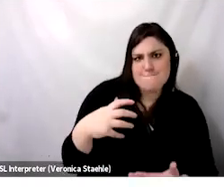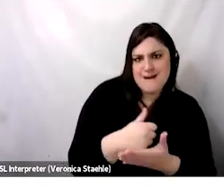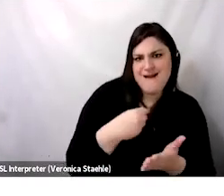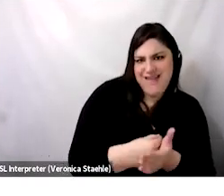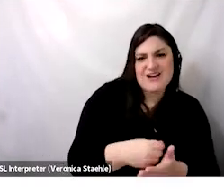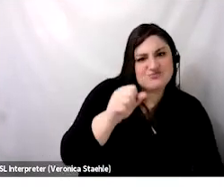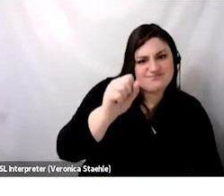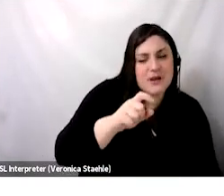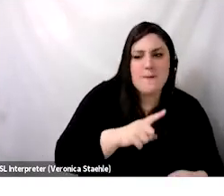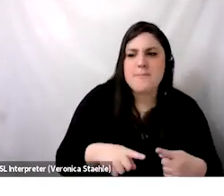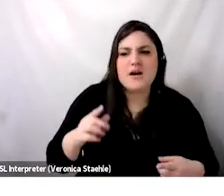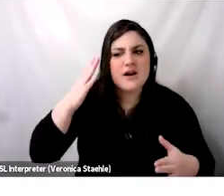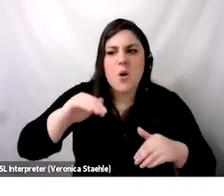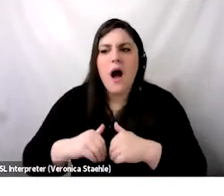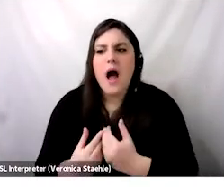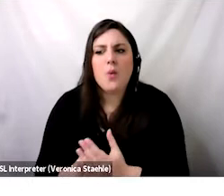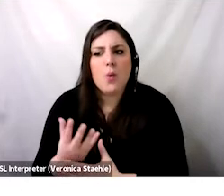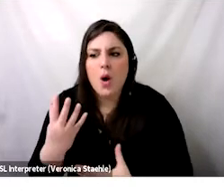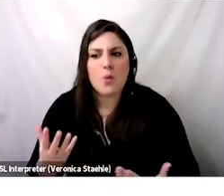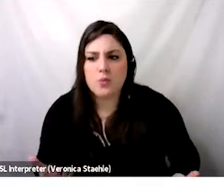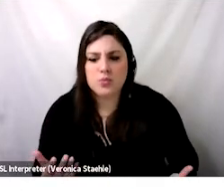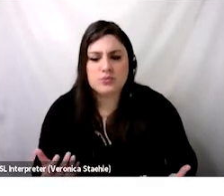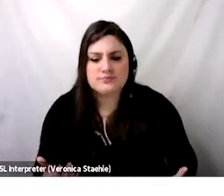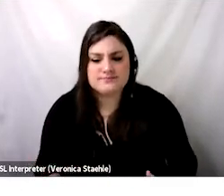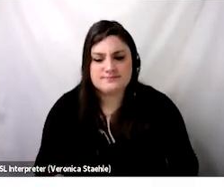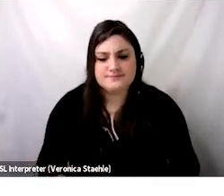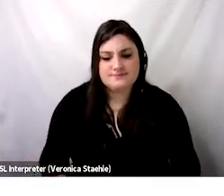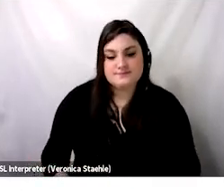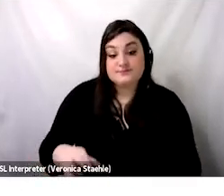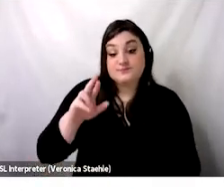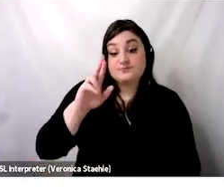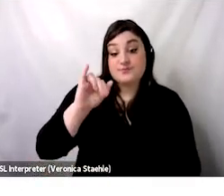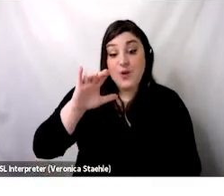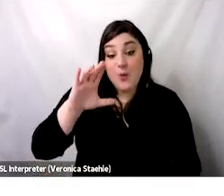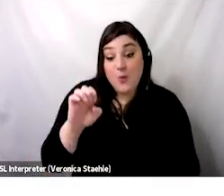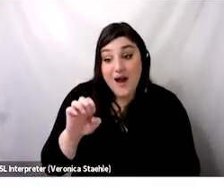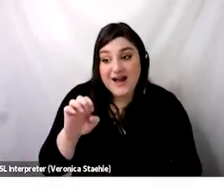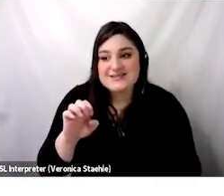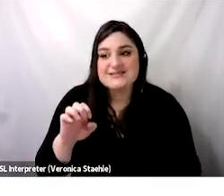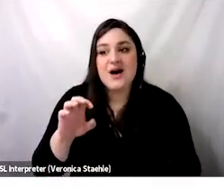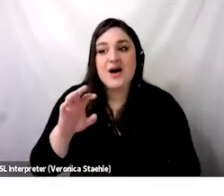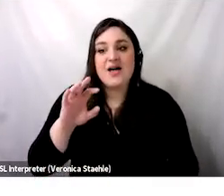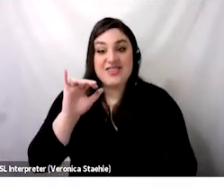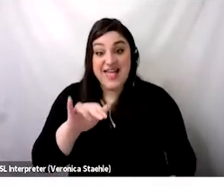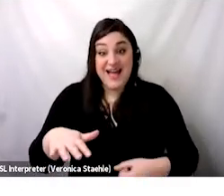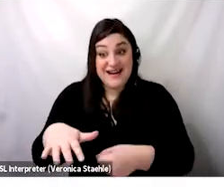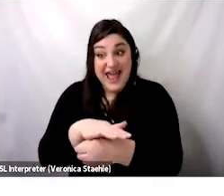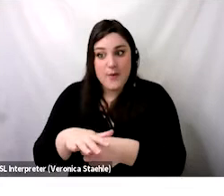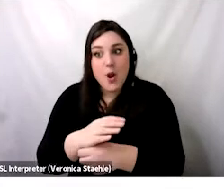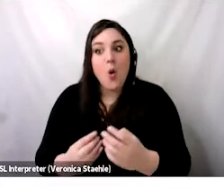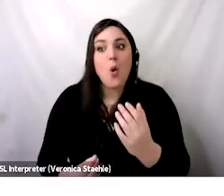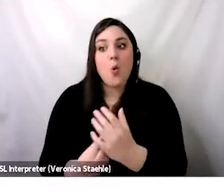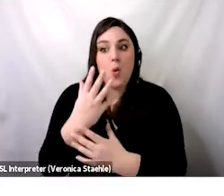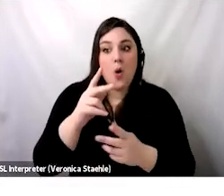Because it was grown in the climate that was conducive of Africa, it was